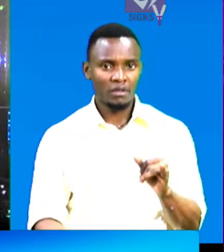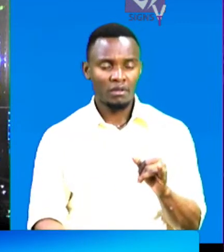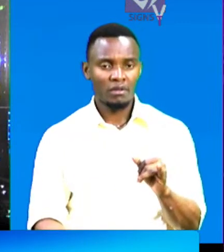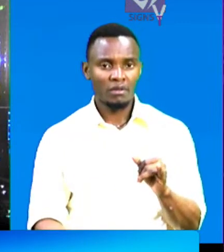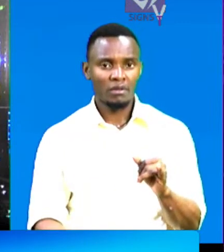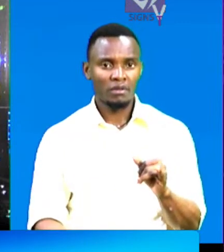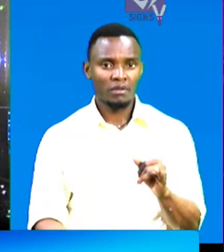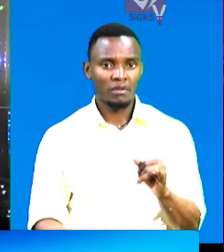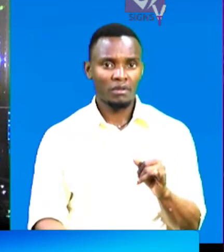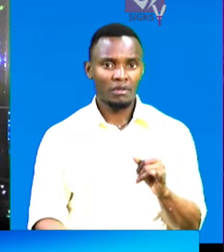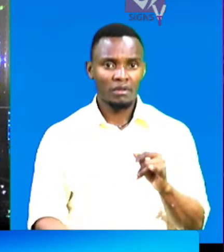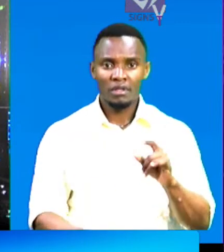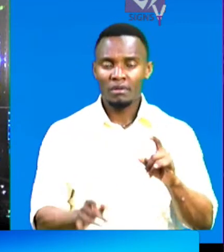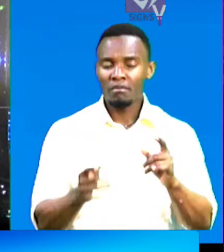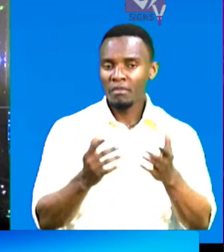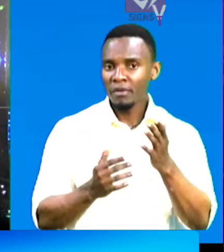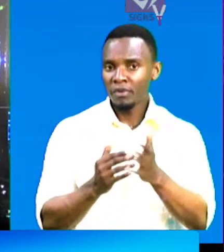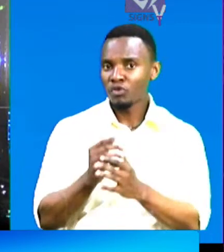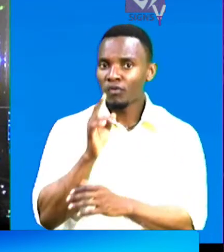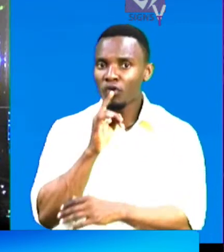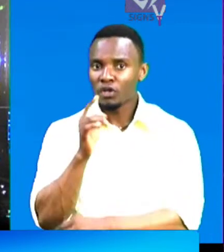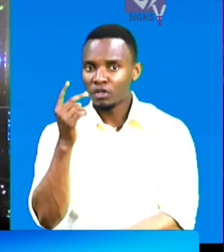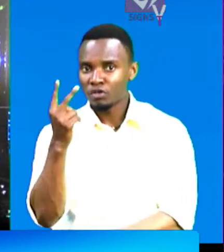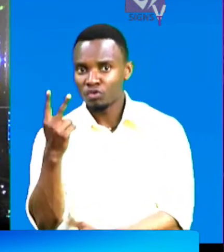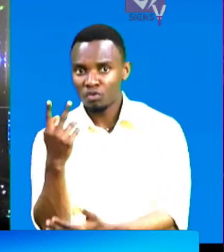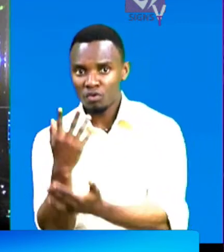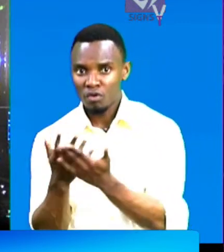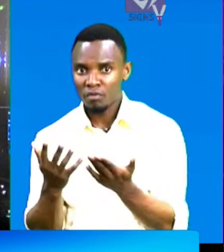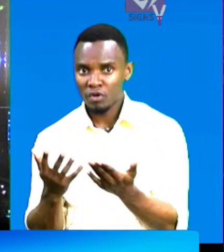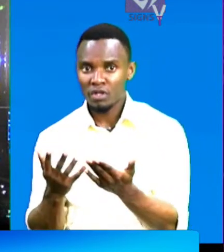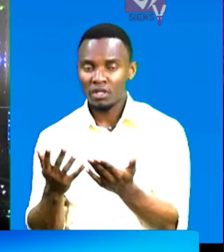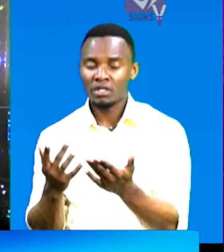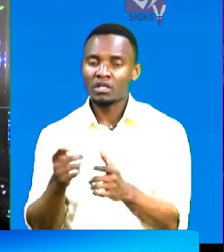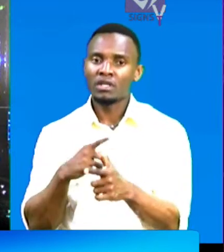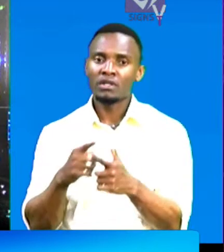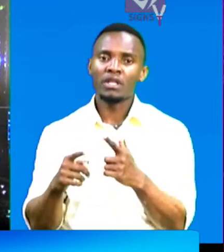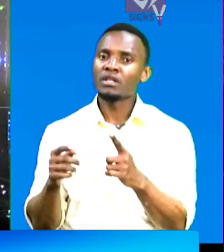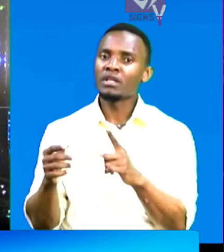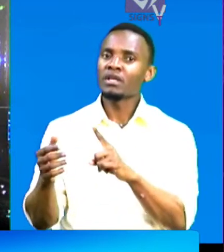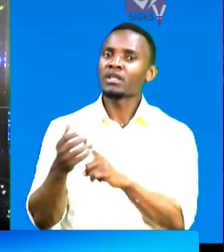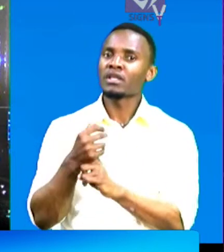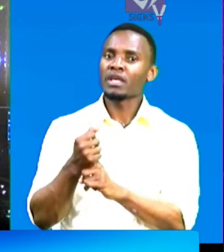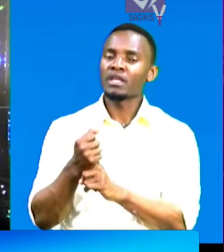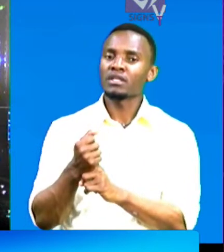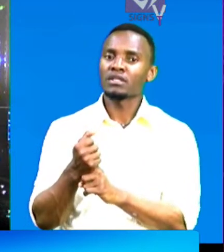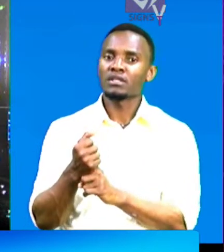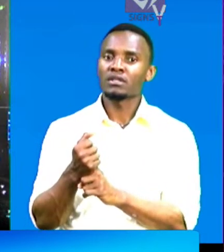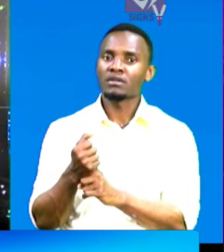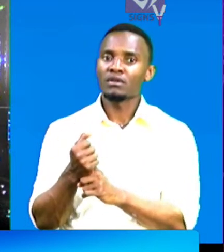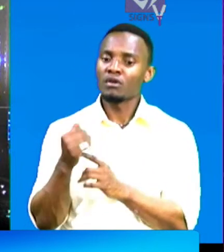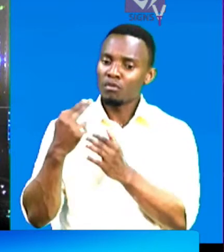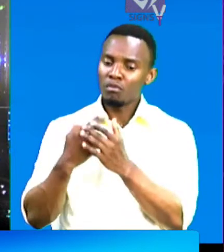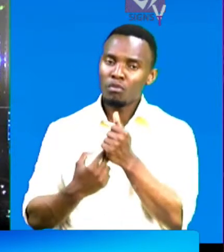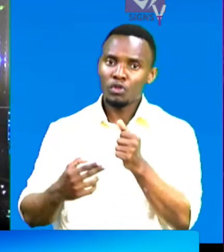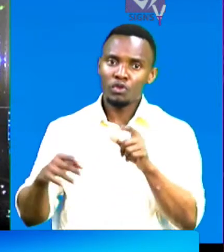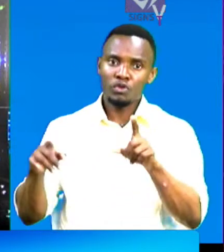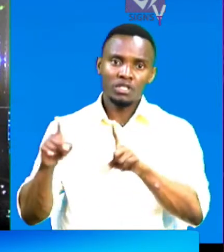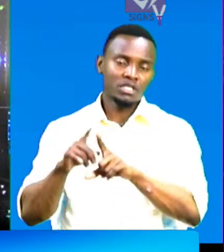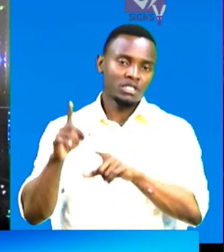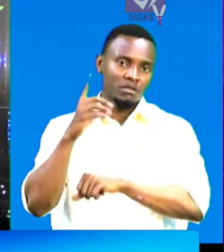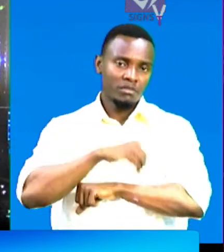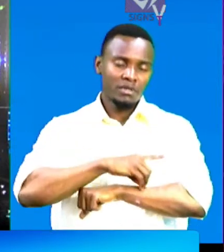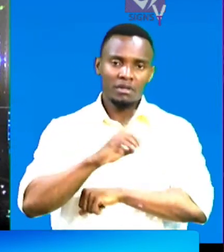and you happened to order 2 products, you don't receive them on the same